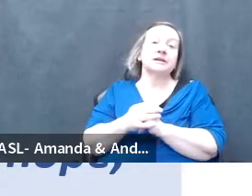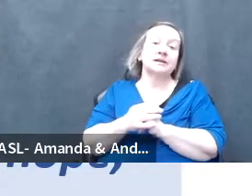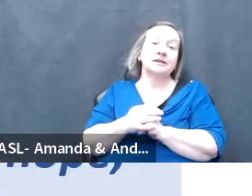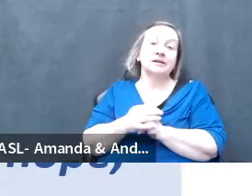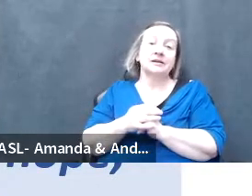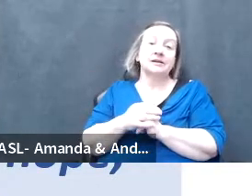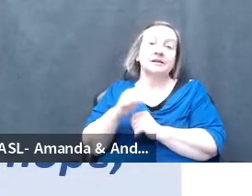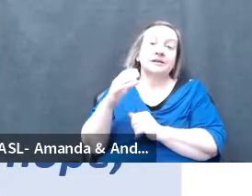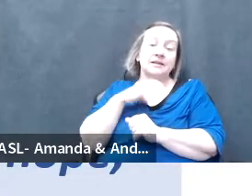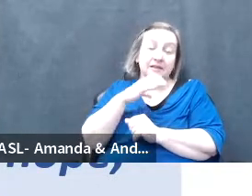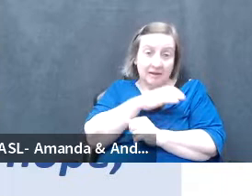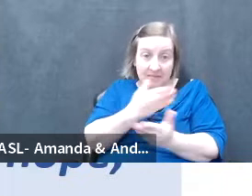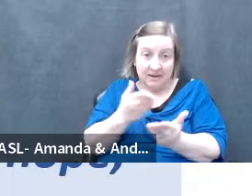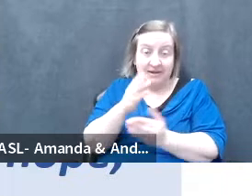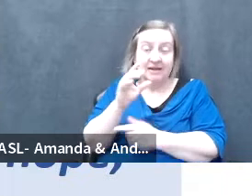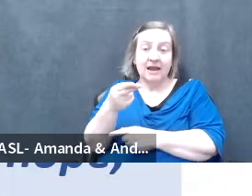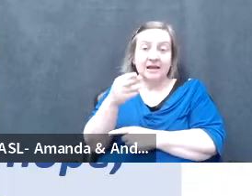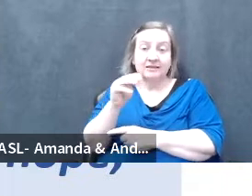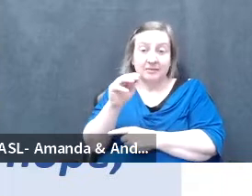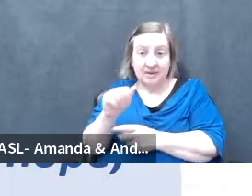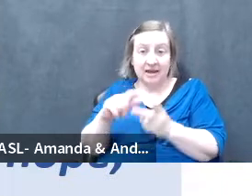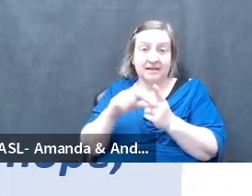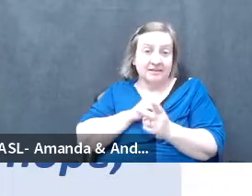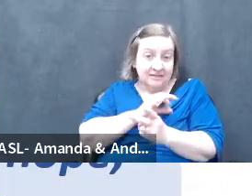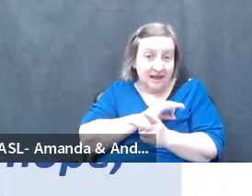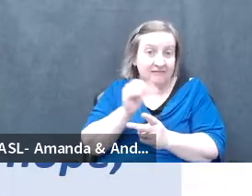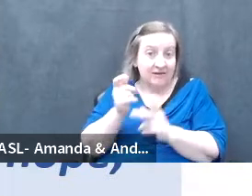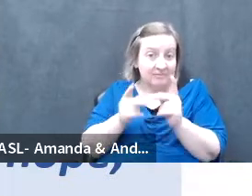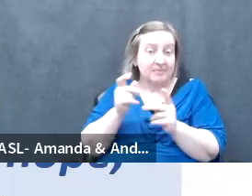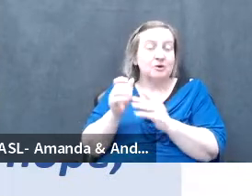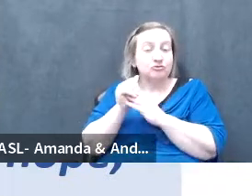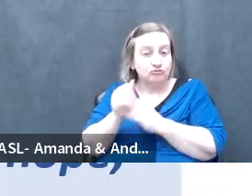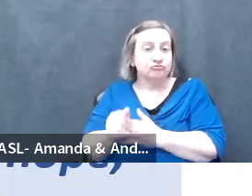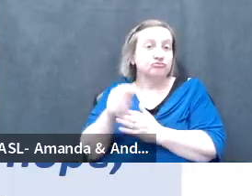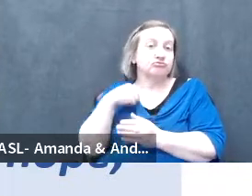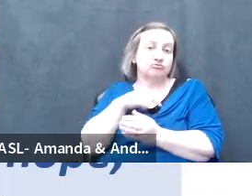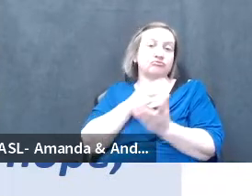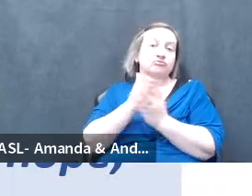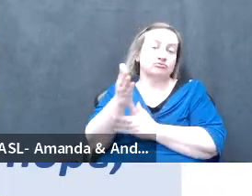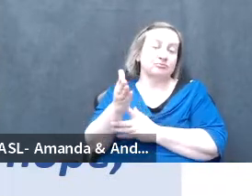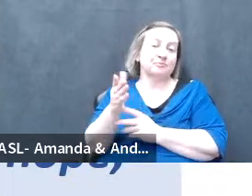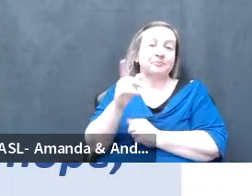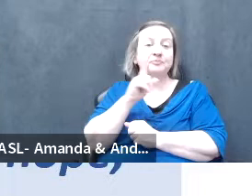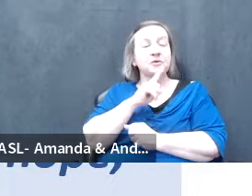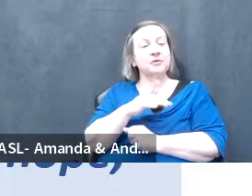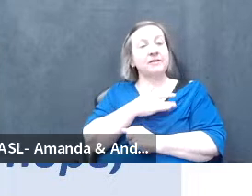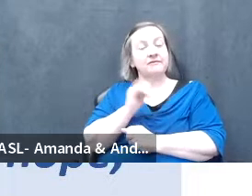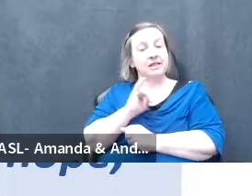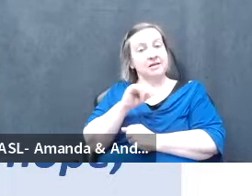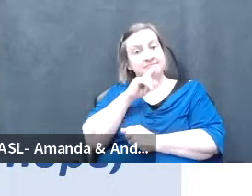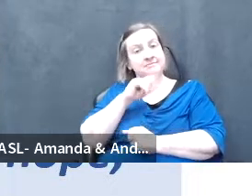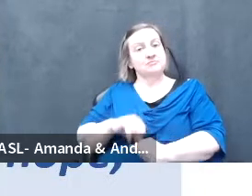the committee and HMA staffing and others for leading us through this, and really feel super proud